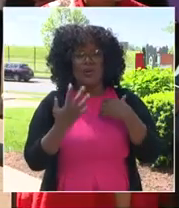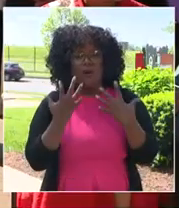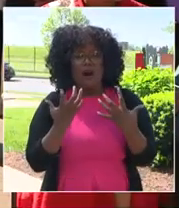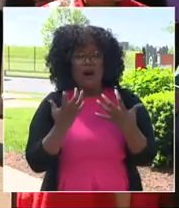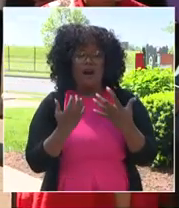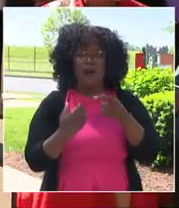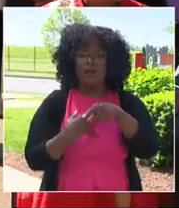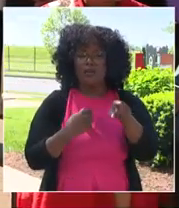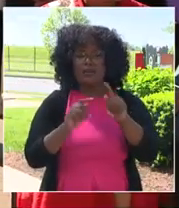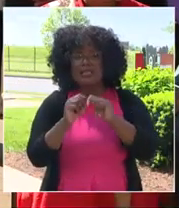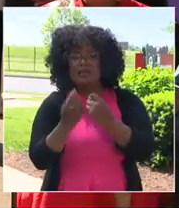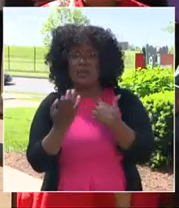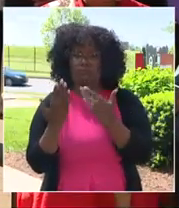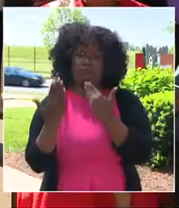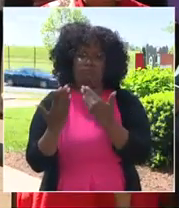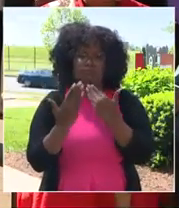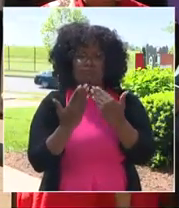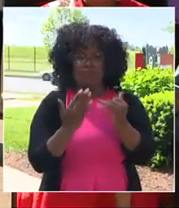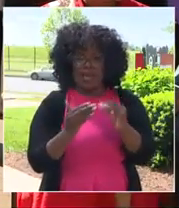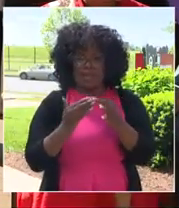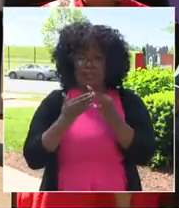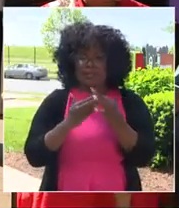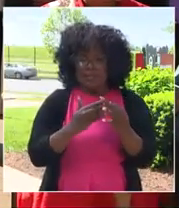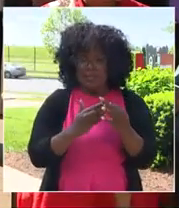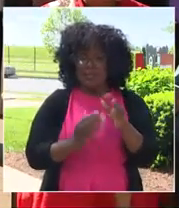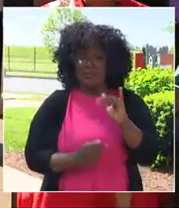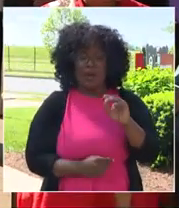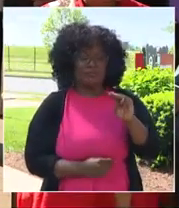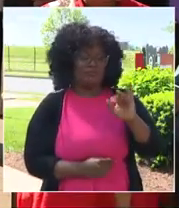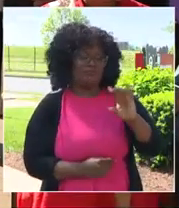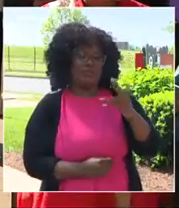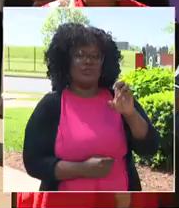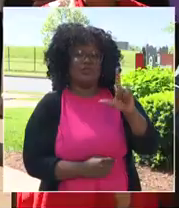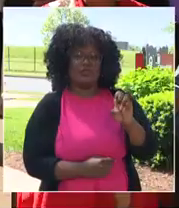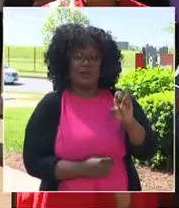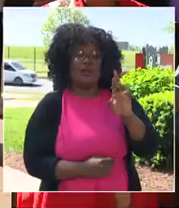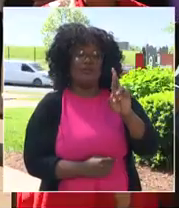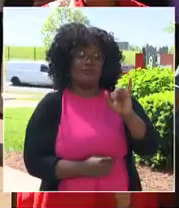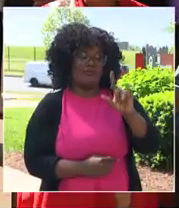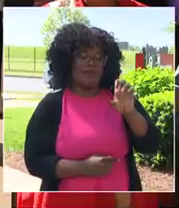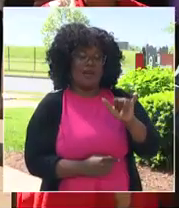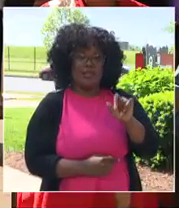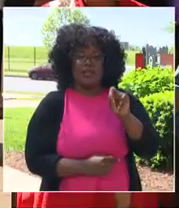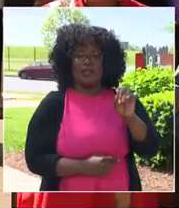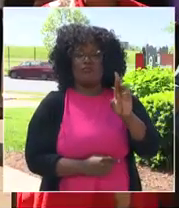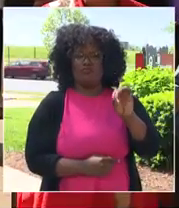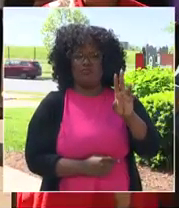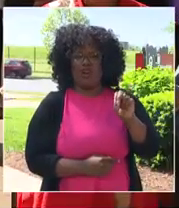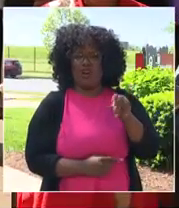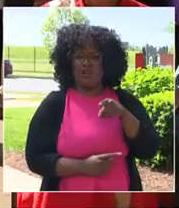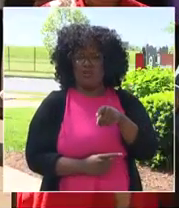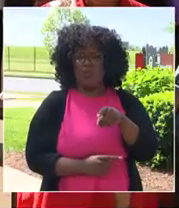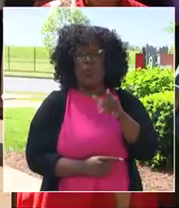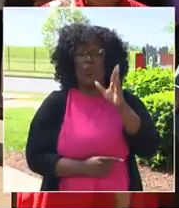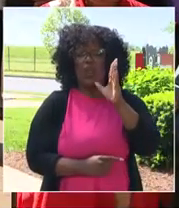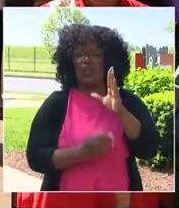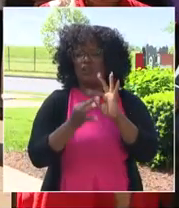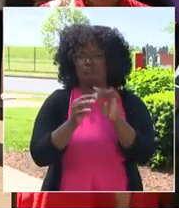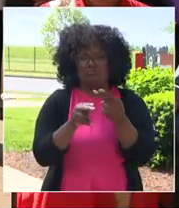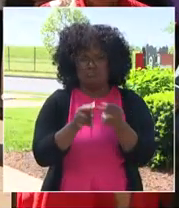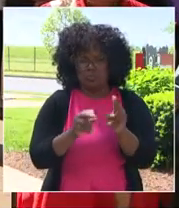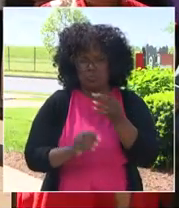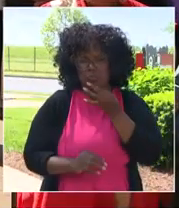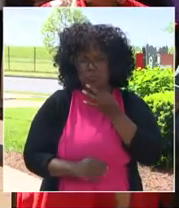led by Michelle Riley Brown, who you'll hear from momentarily, for hosting us today for